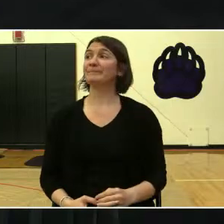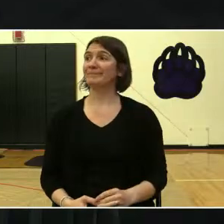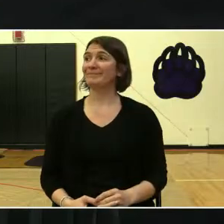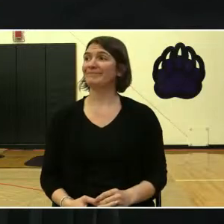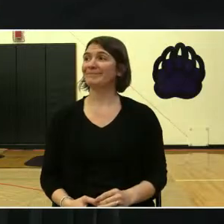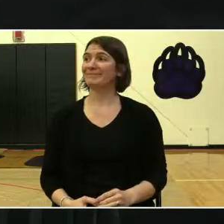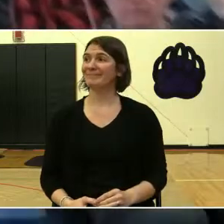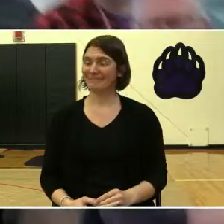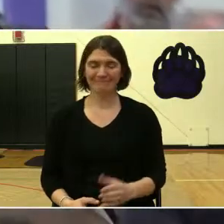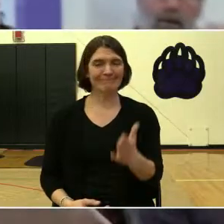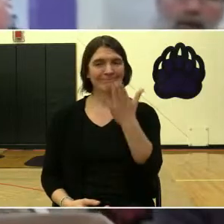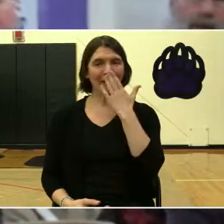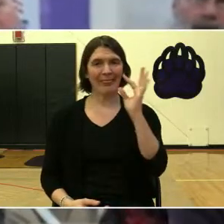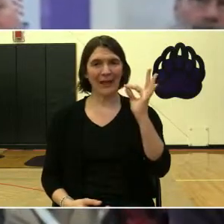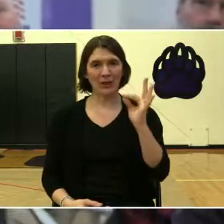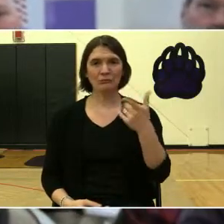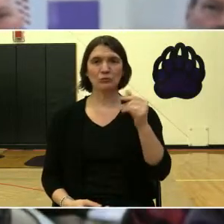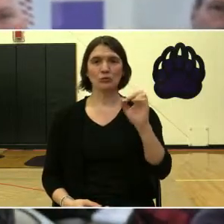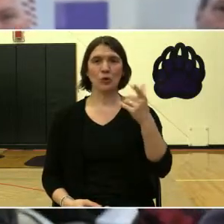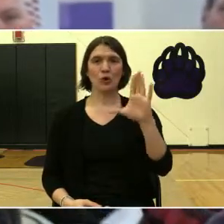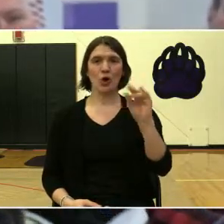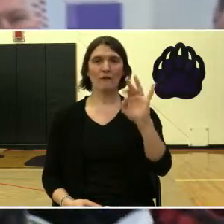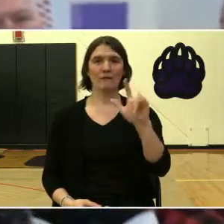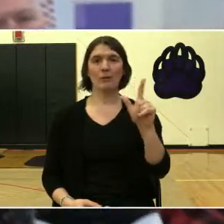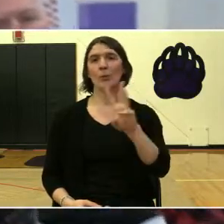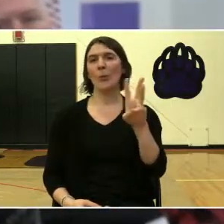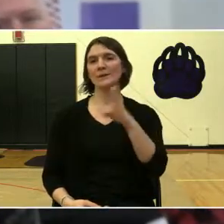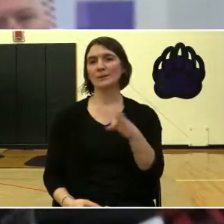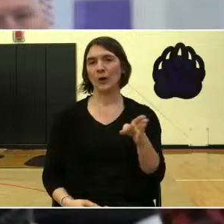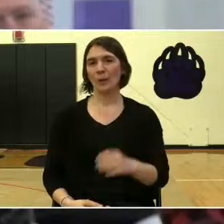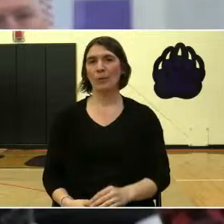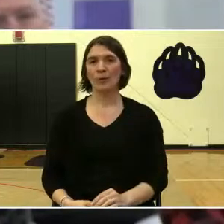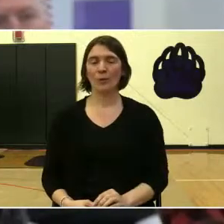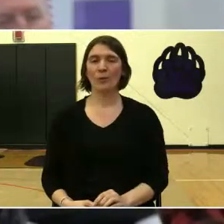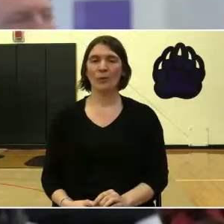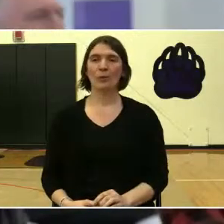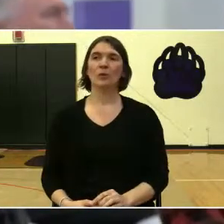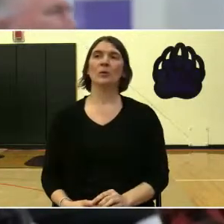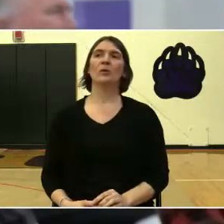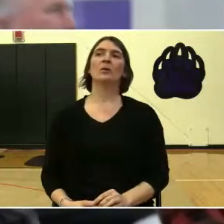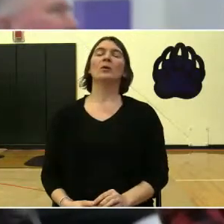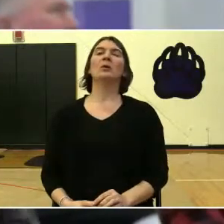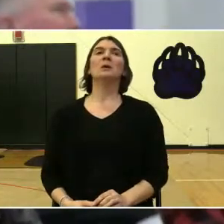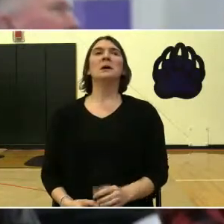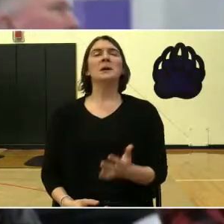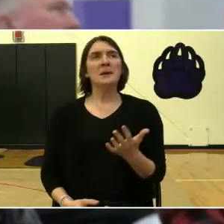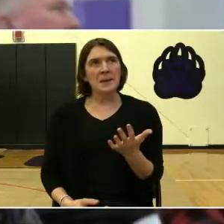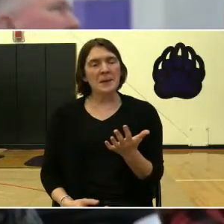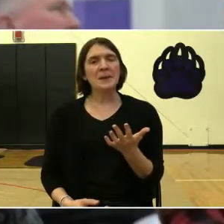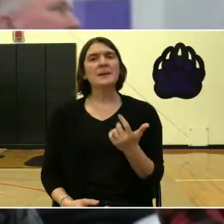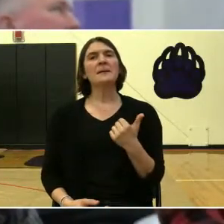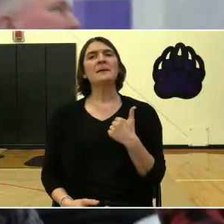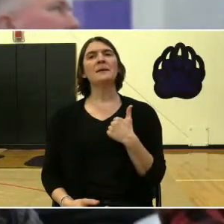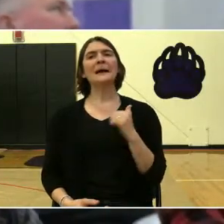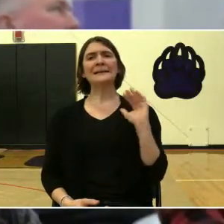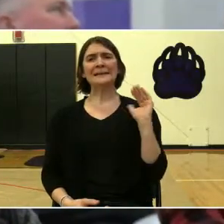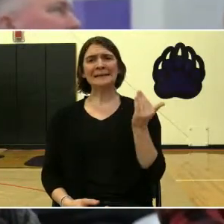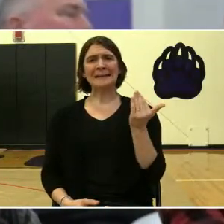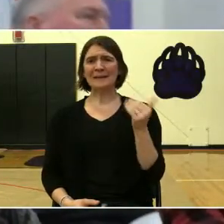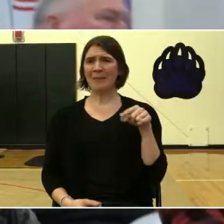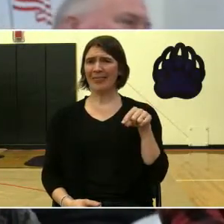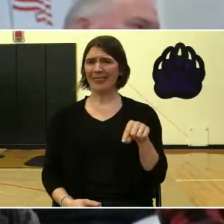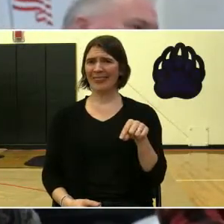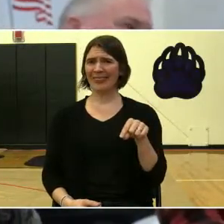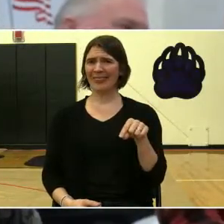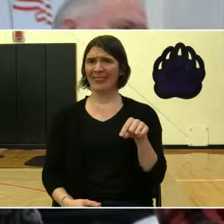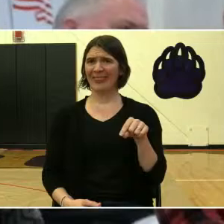Carville thank you Mr moderator George Carell West Brattleboro uh my sense is that this